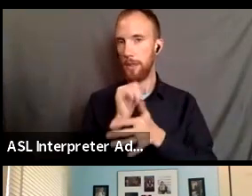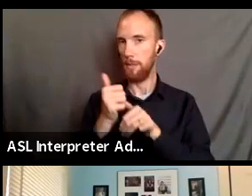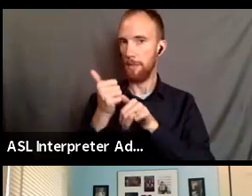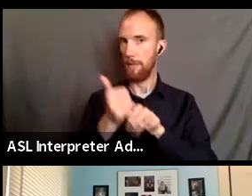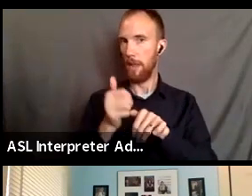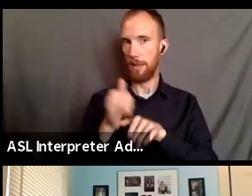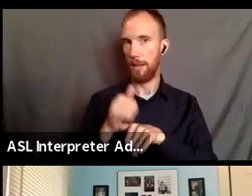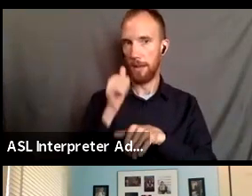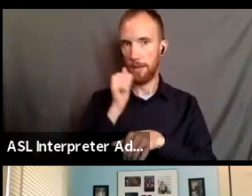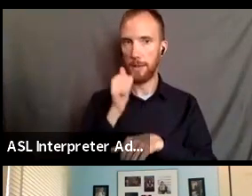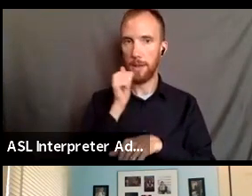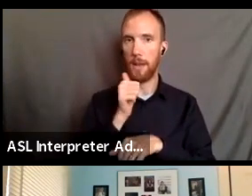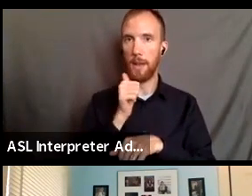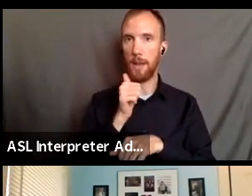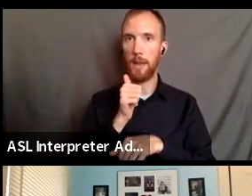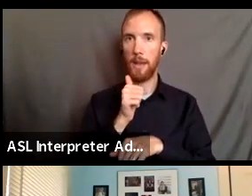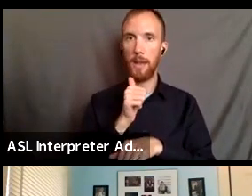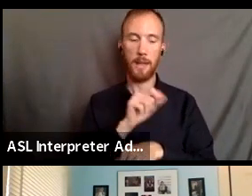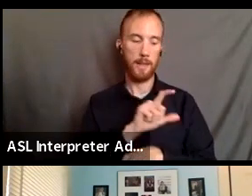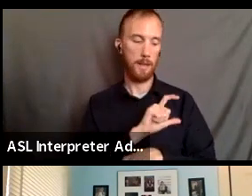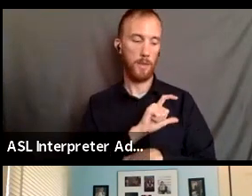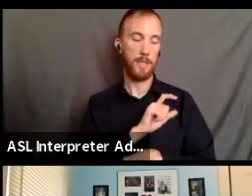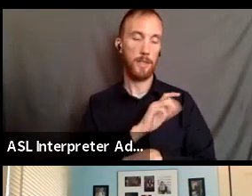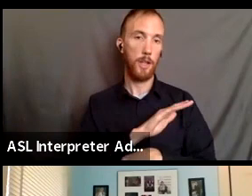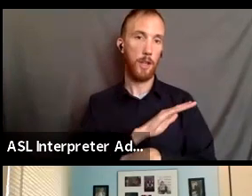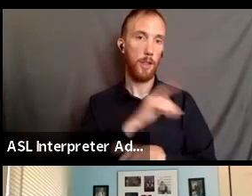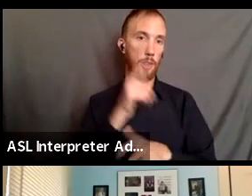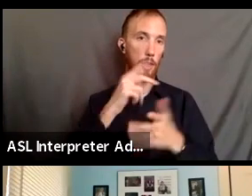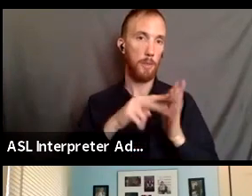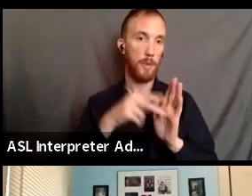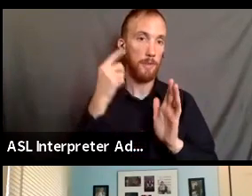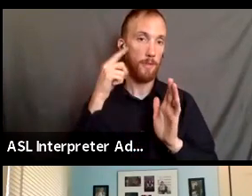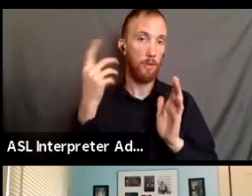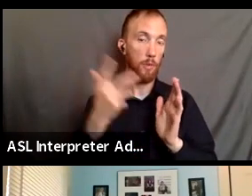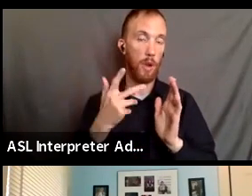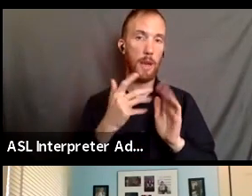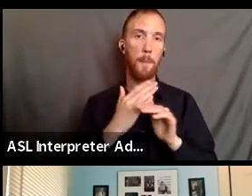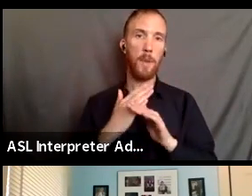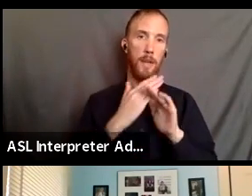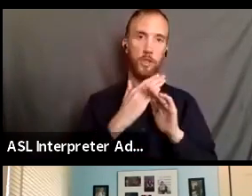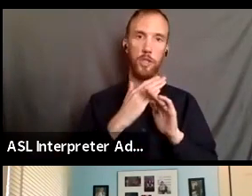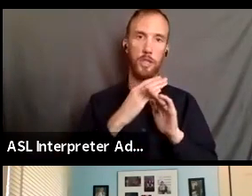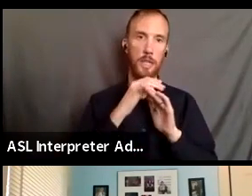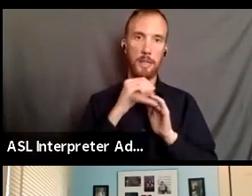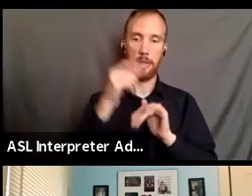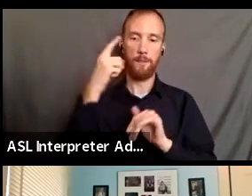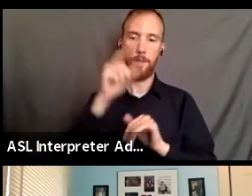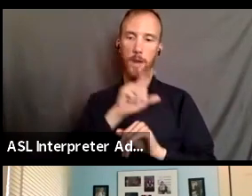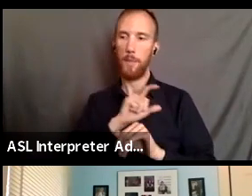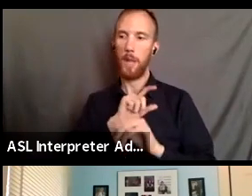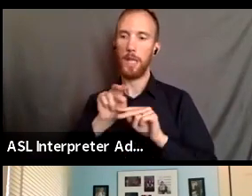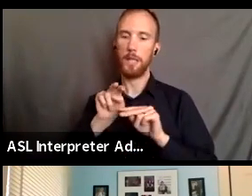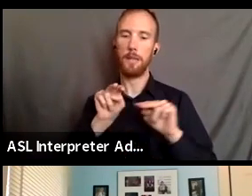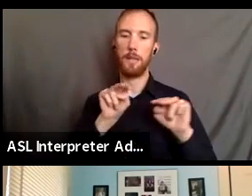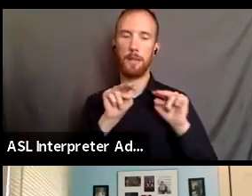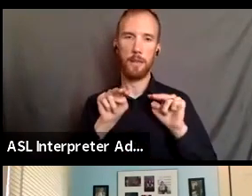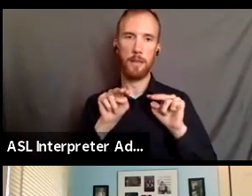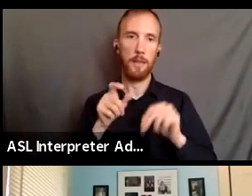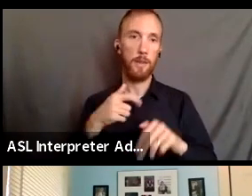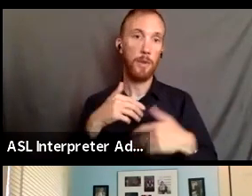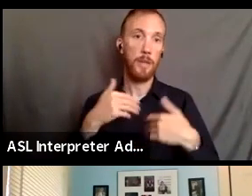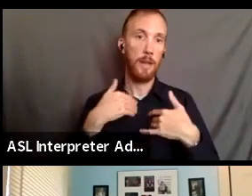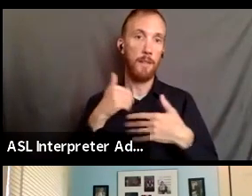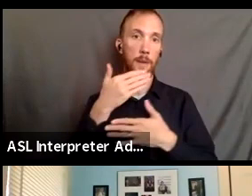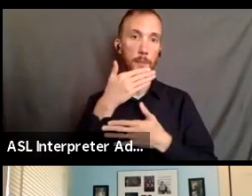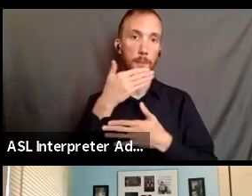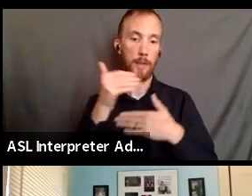purpose is to protect students it's not to police them we have better steps to know what officers are doing we have steps